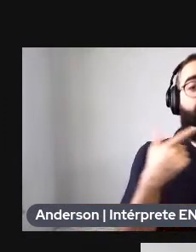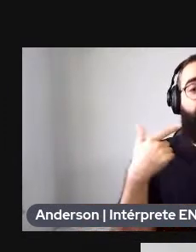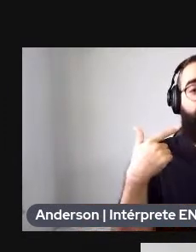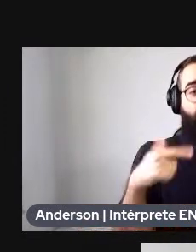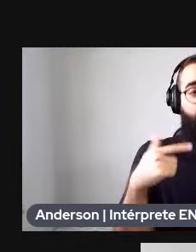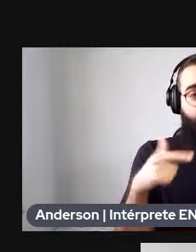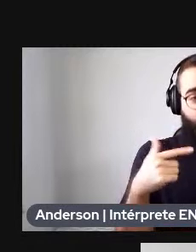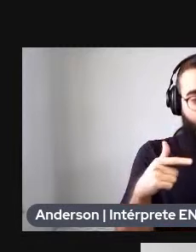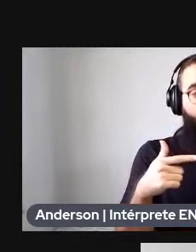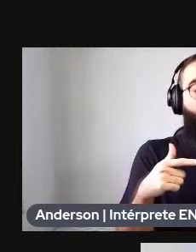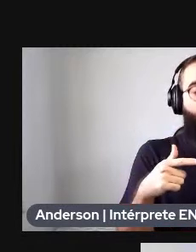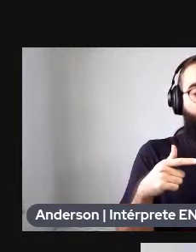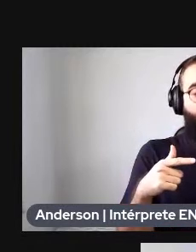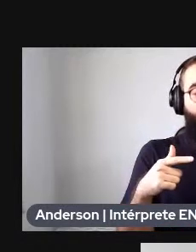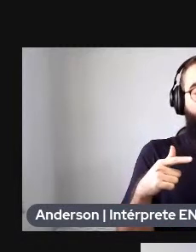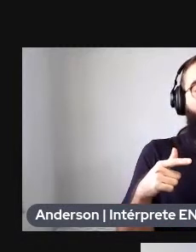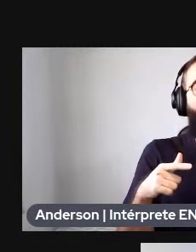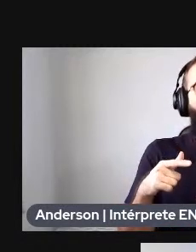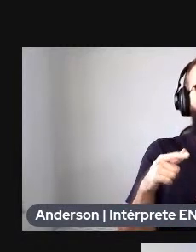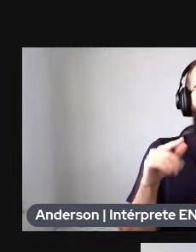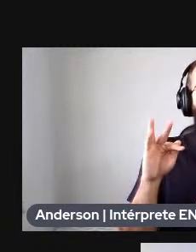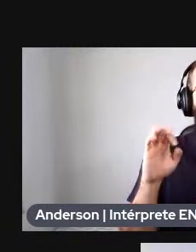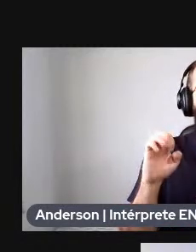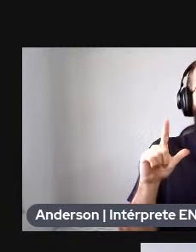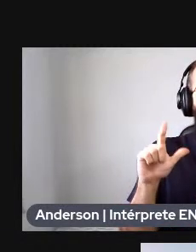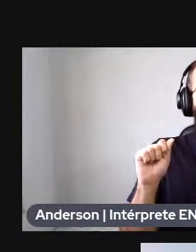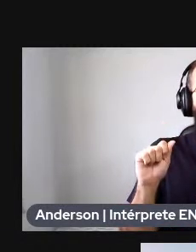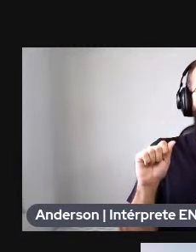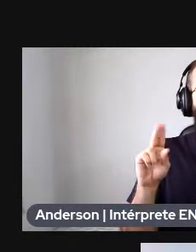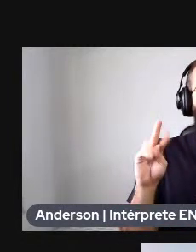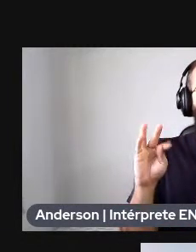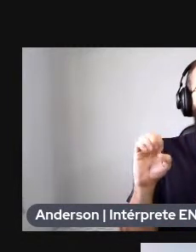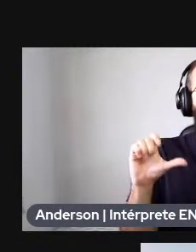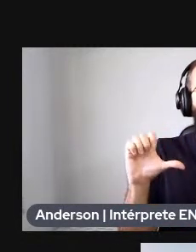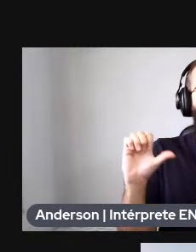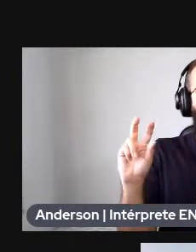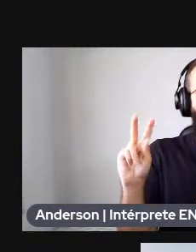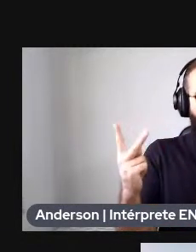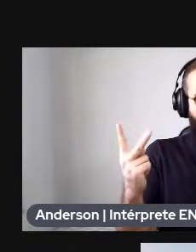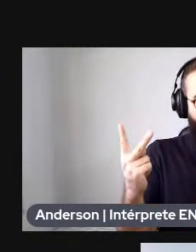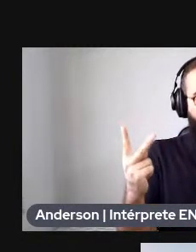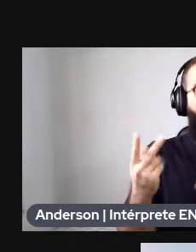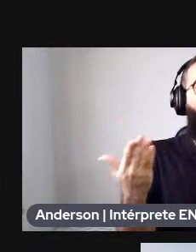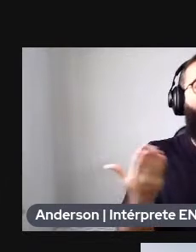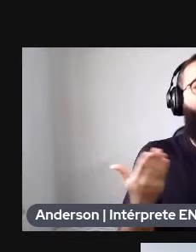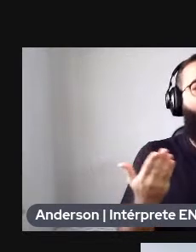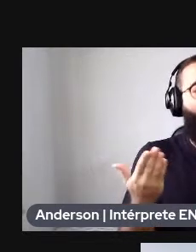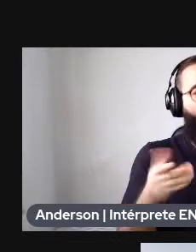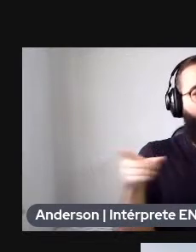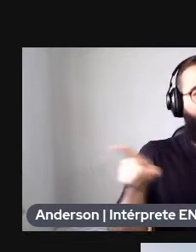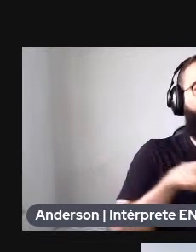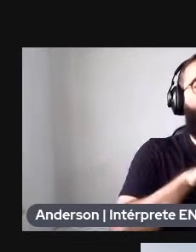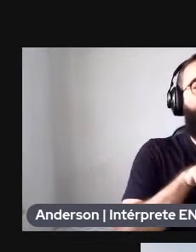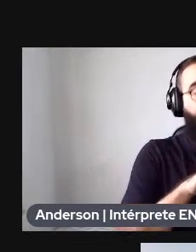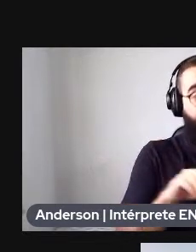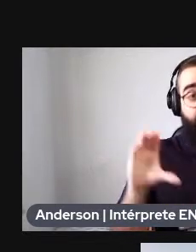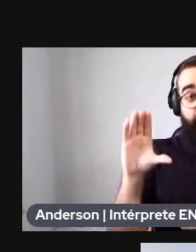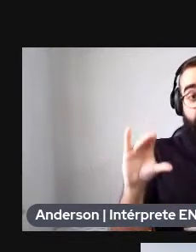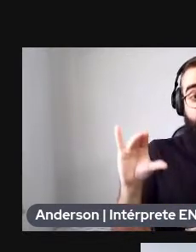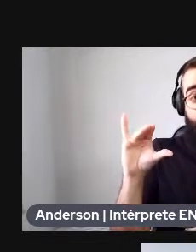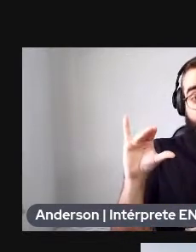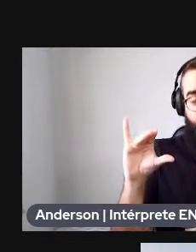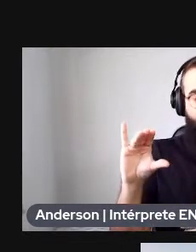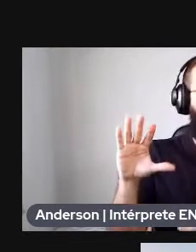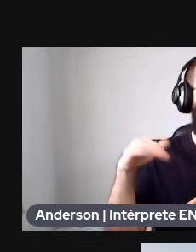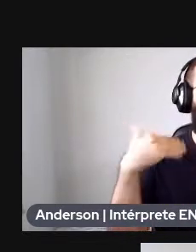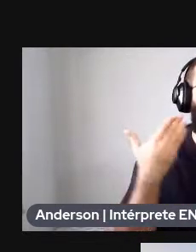it? Where he has been carrying out his scientific research activities since